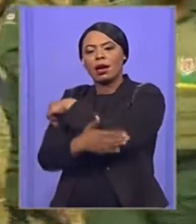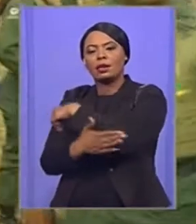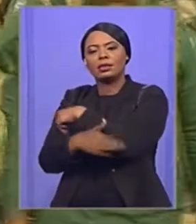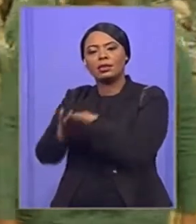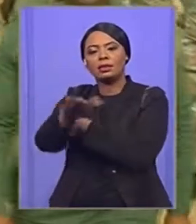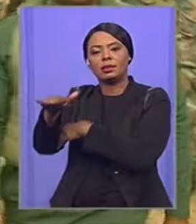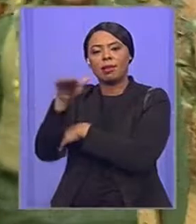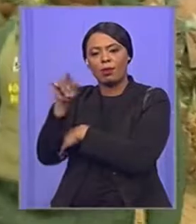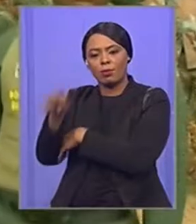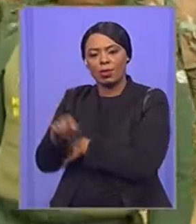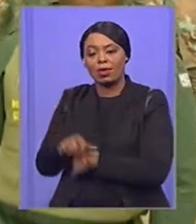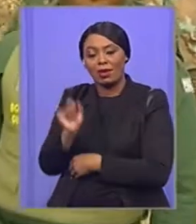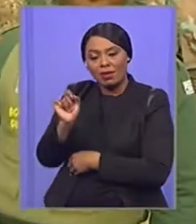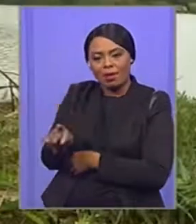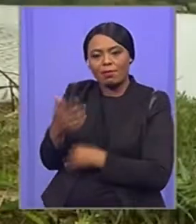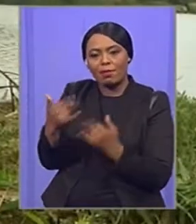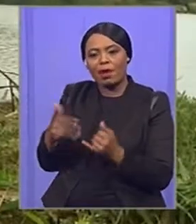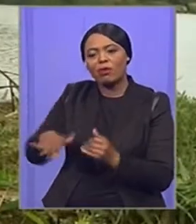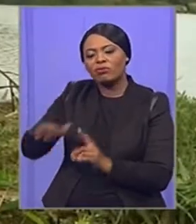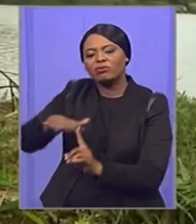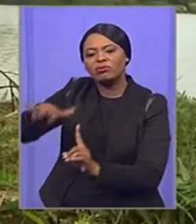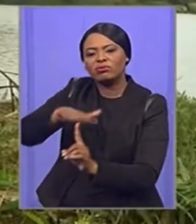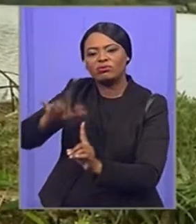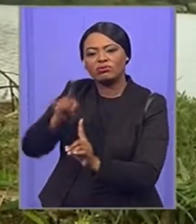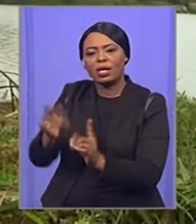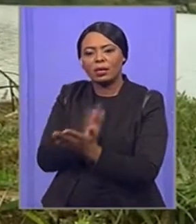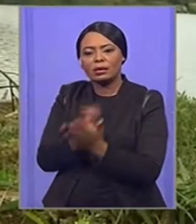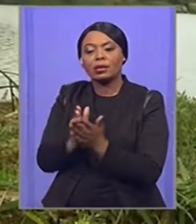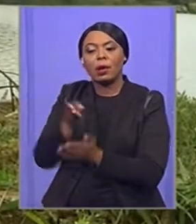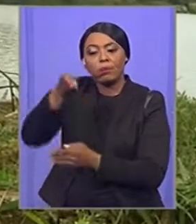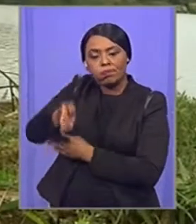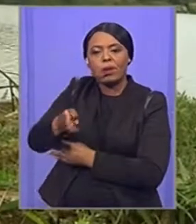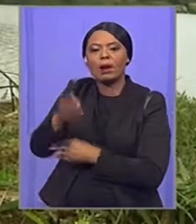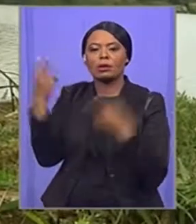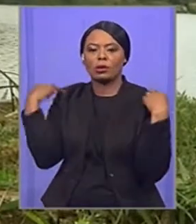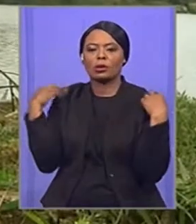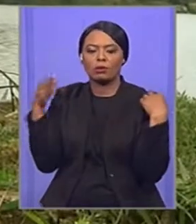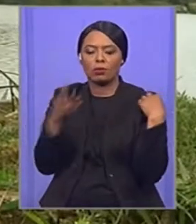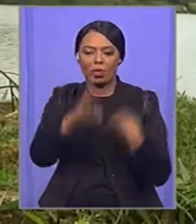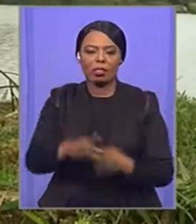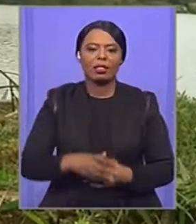molala wa naga yeo e sego ya motho ke gona moo bahlankedi ba ya go šomela gona.